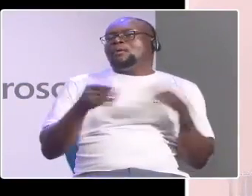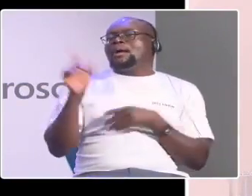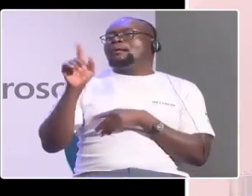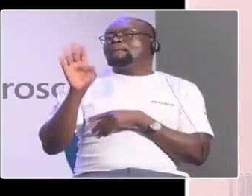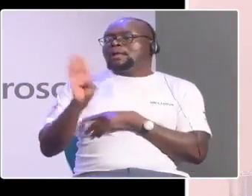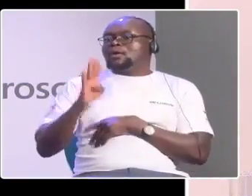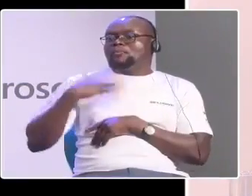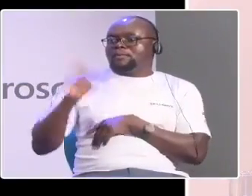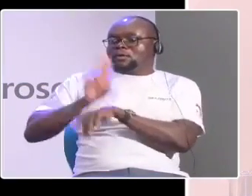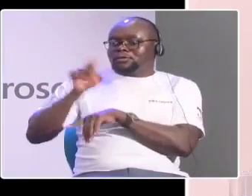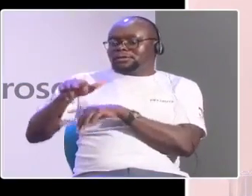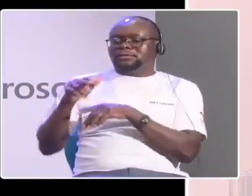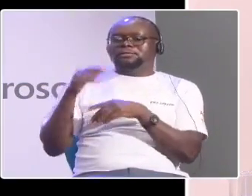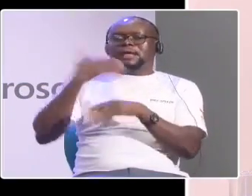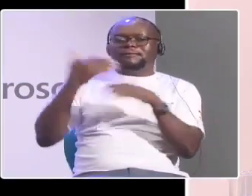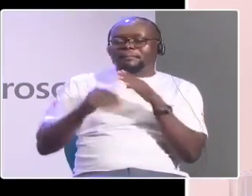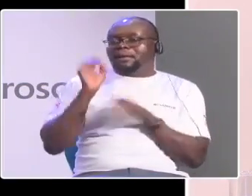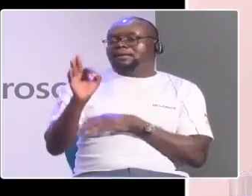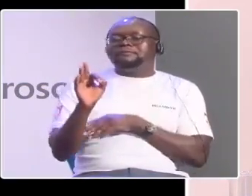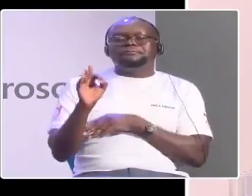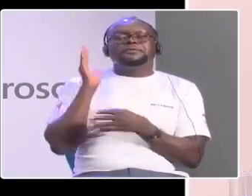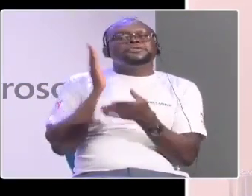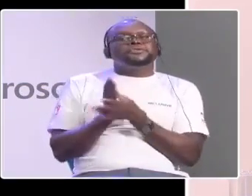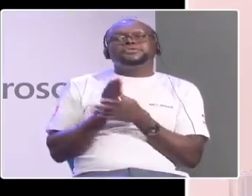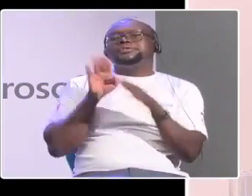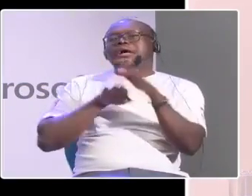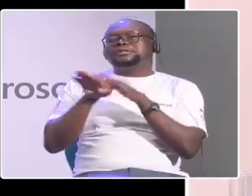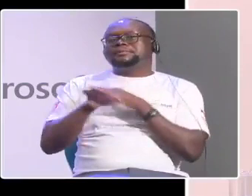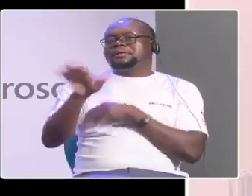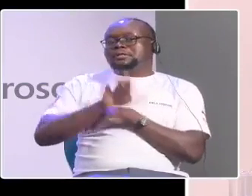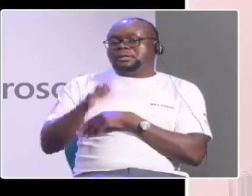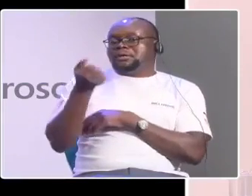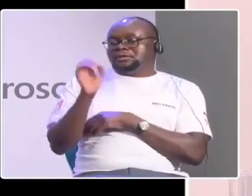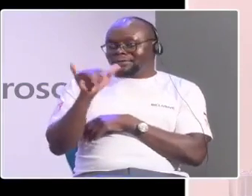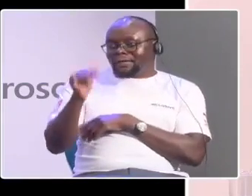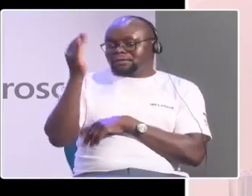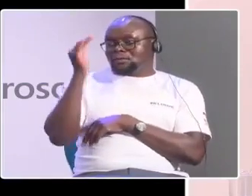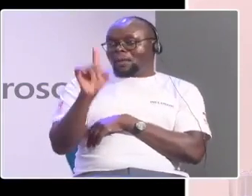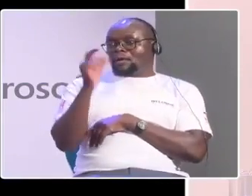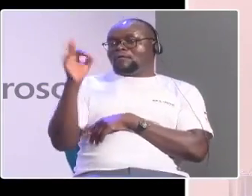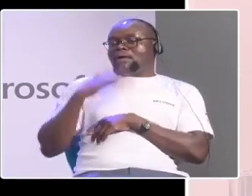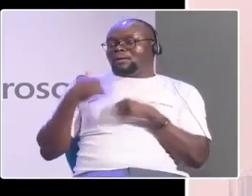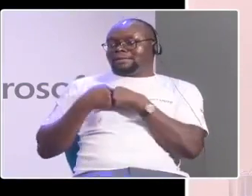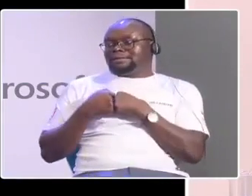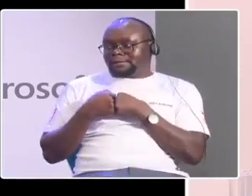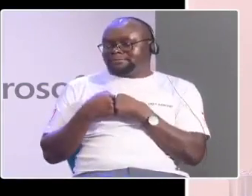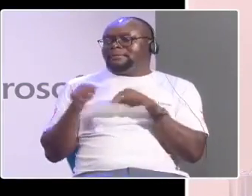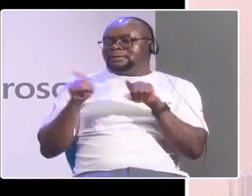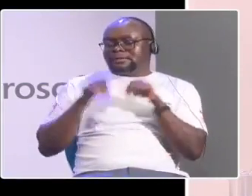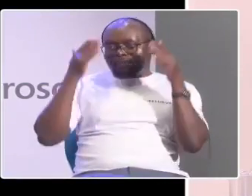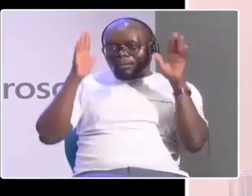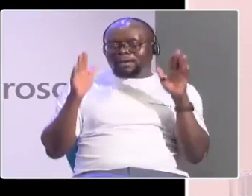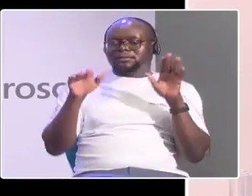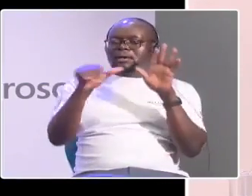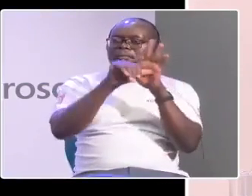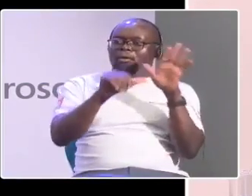use this if I build it? And that's not always true in the accessibility space. So that's one of our challenges. There's also an awareness